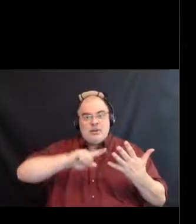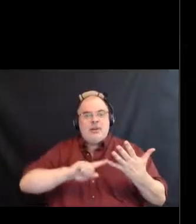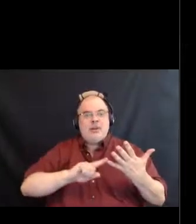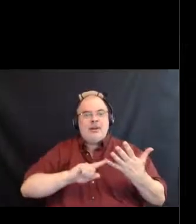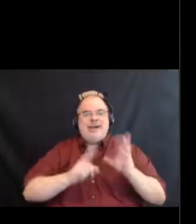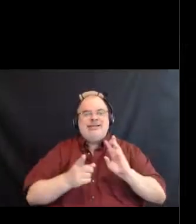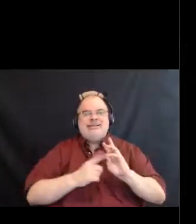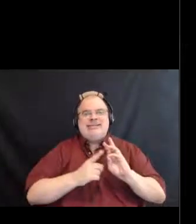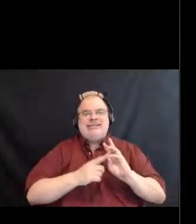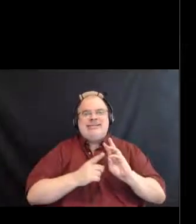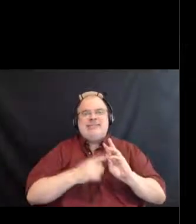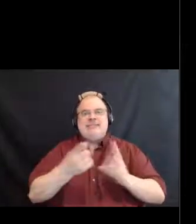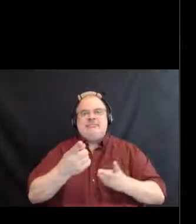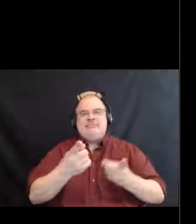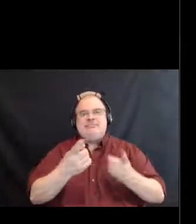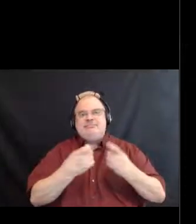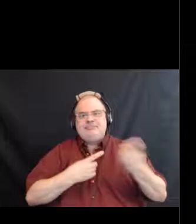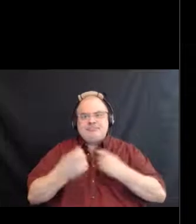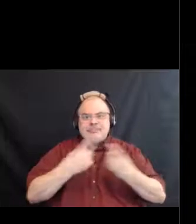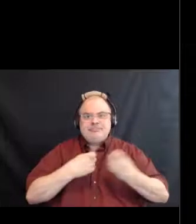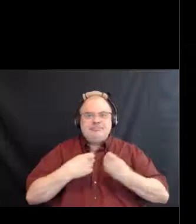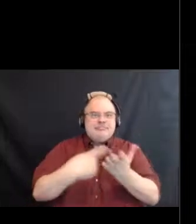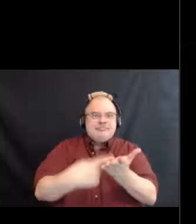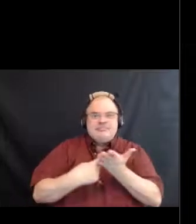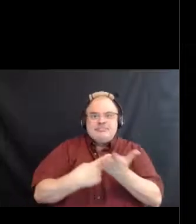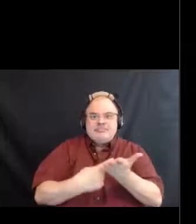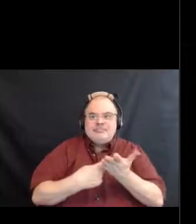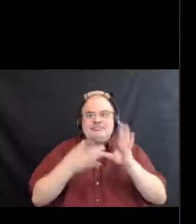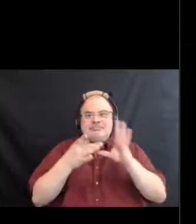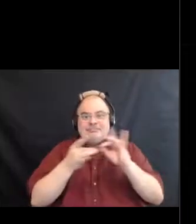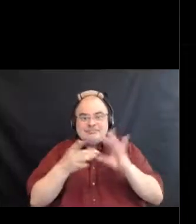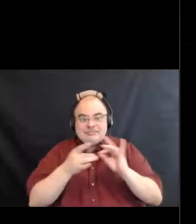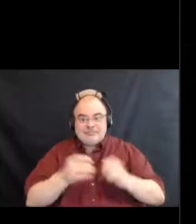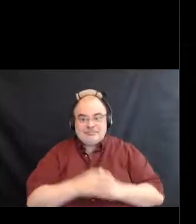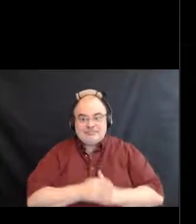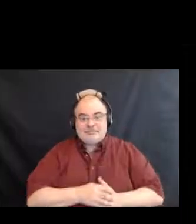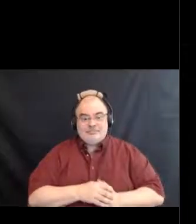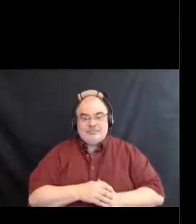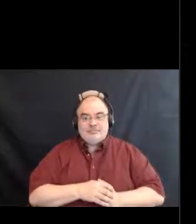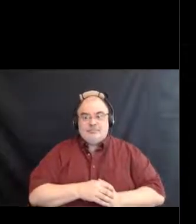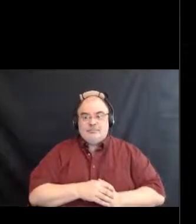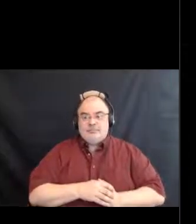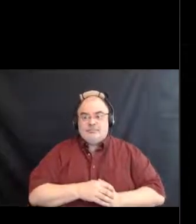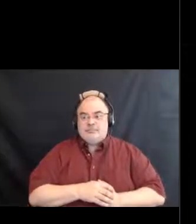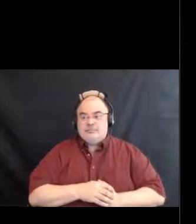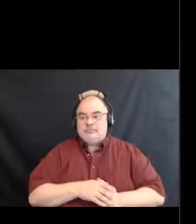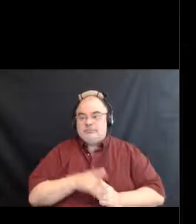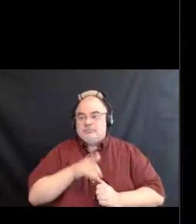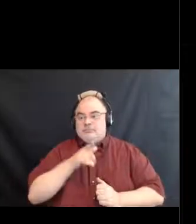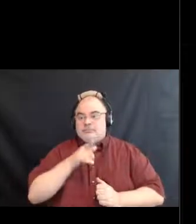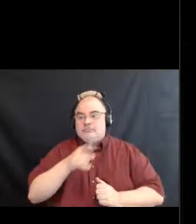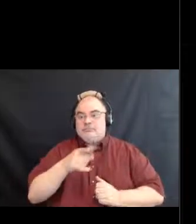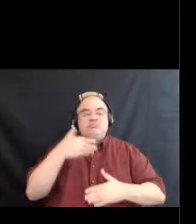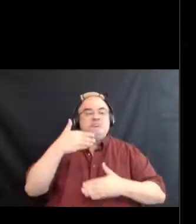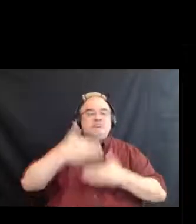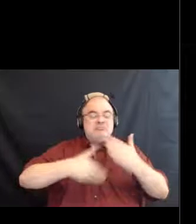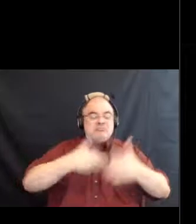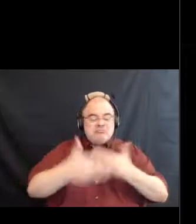for discussion. So please go ahead and as you go along, you can ask